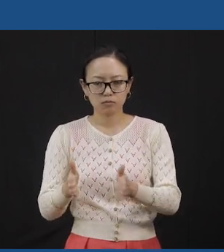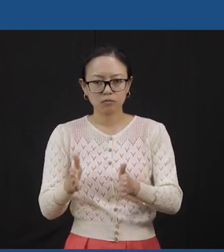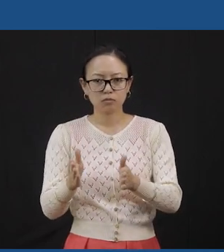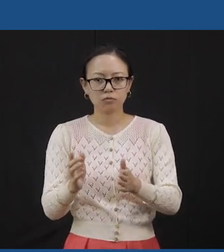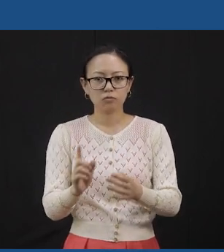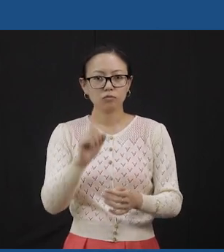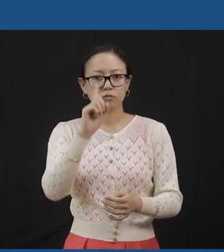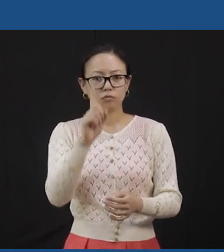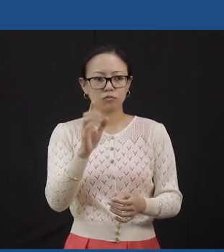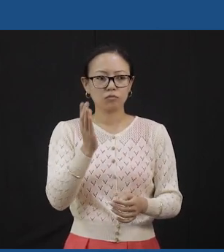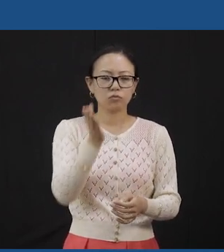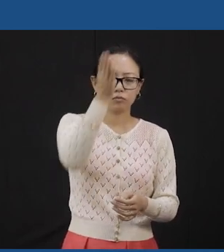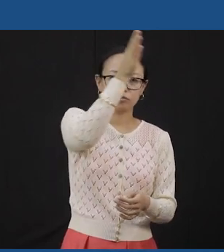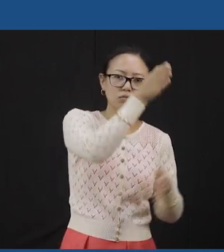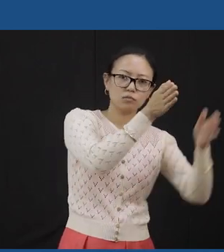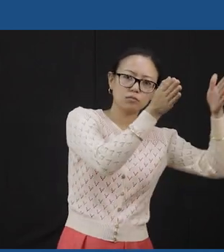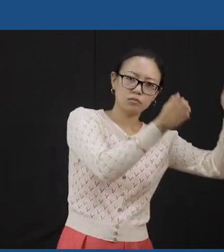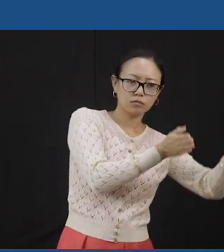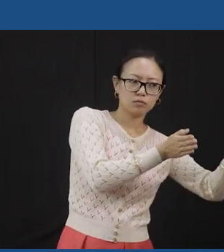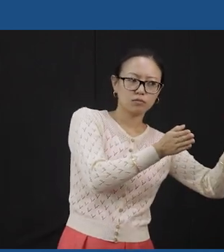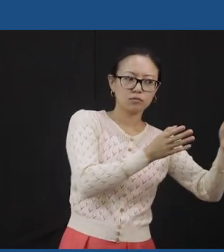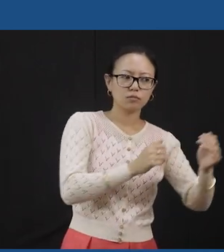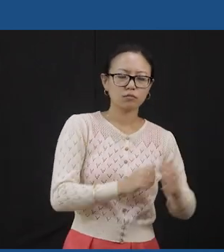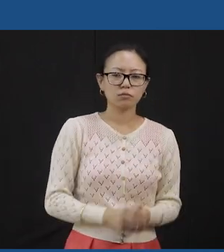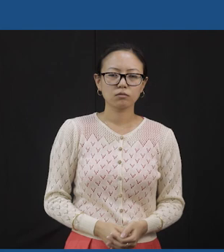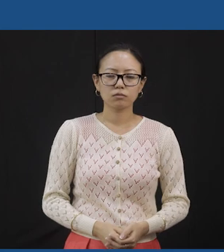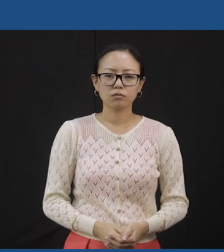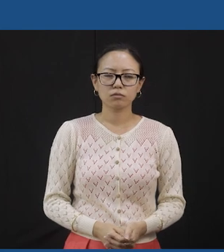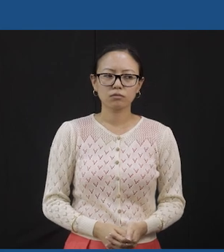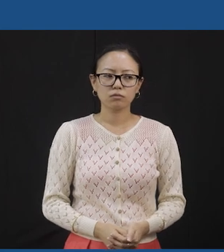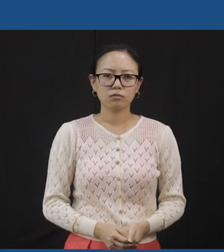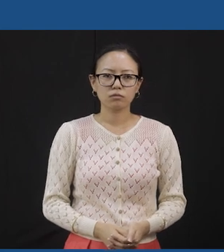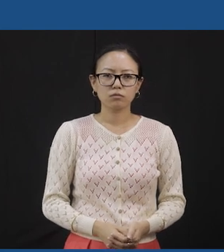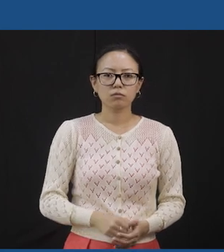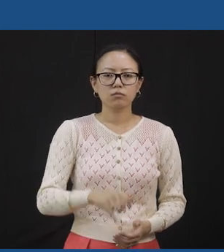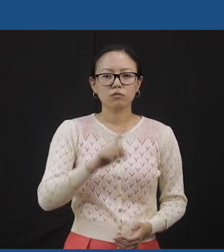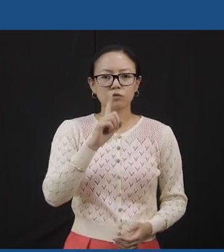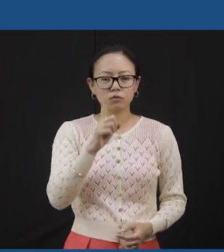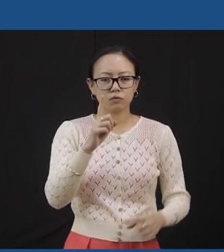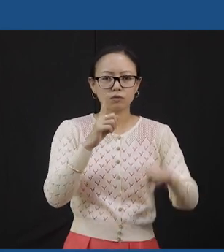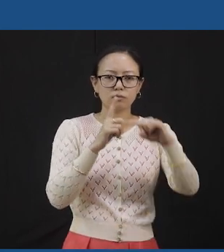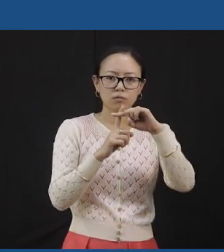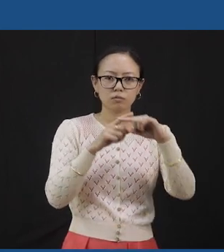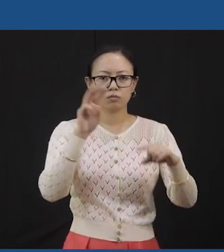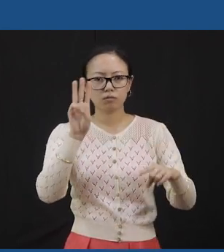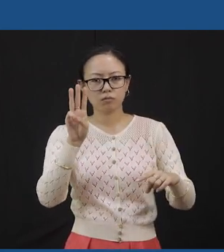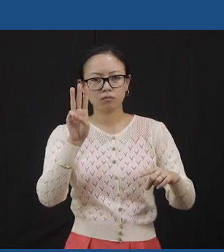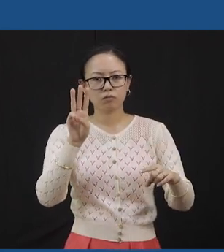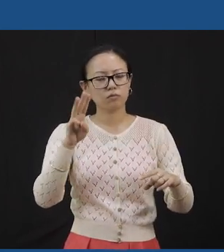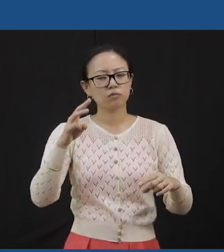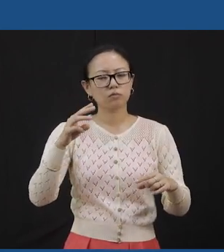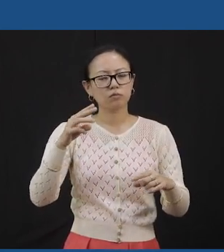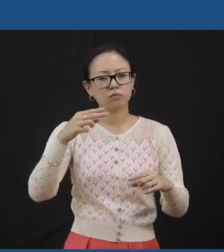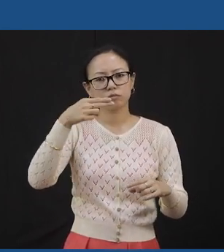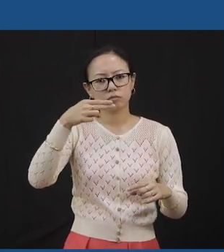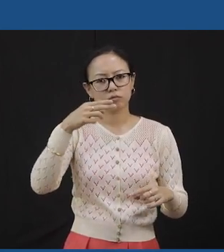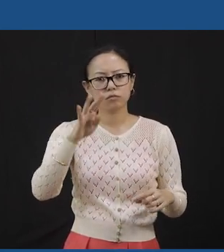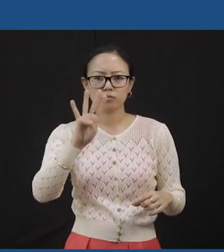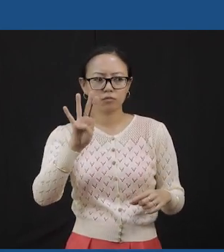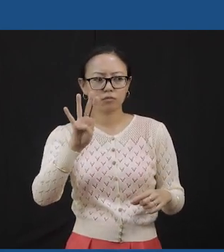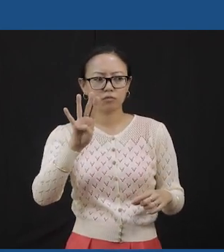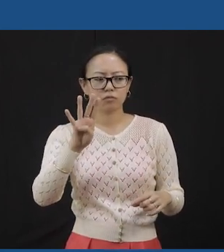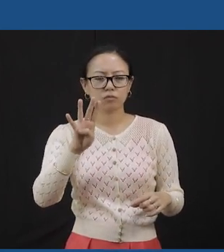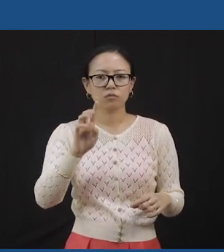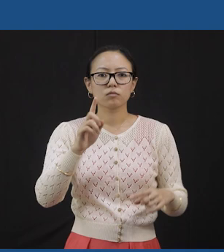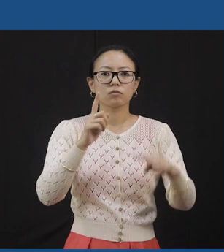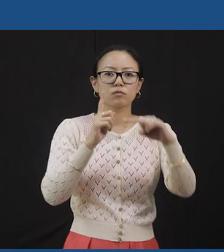1 will be carried over to hundreds place or to the next place. So 1 plus 3 is 4. And 4